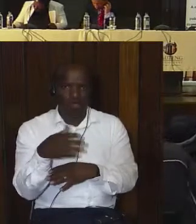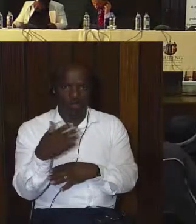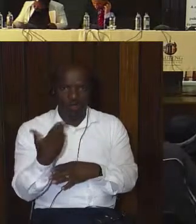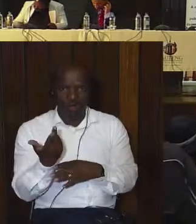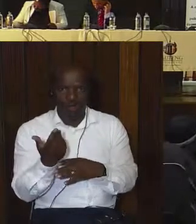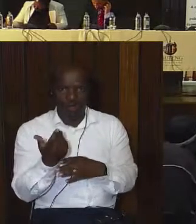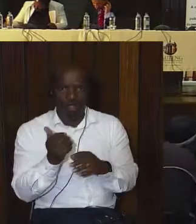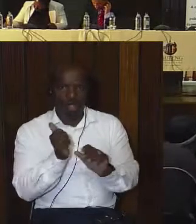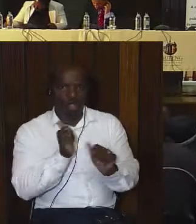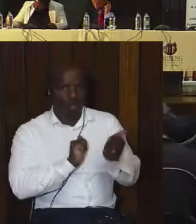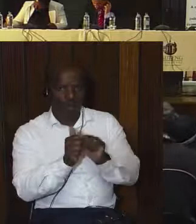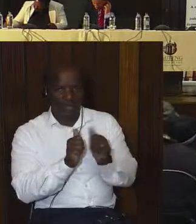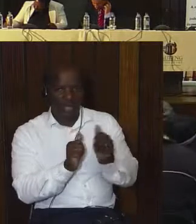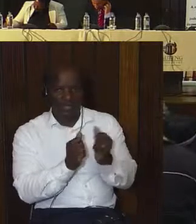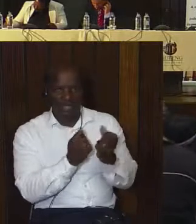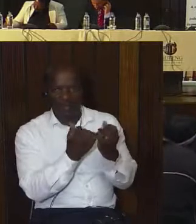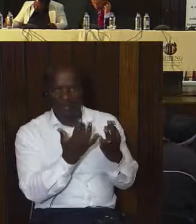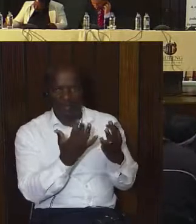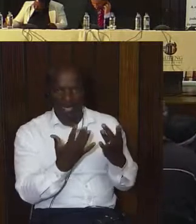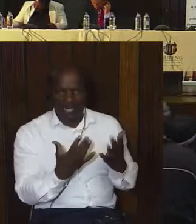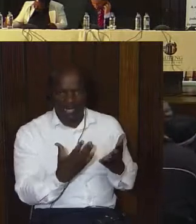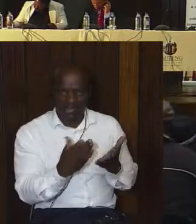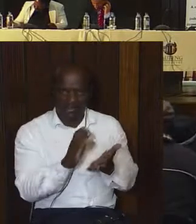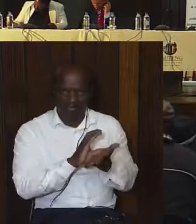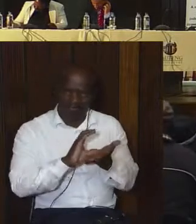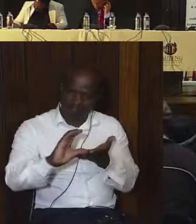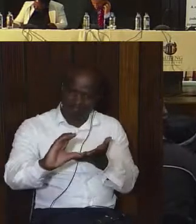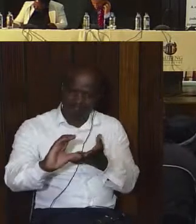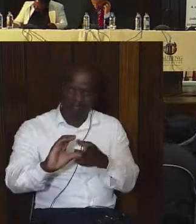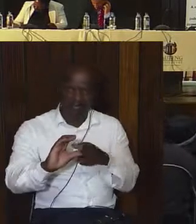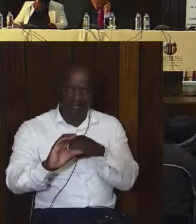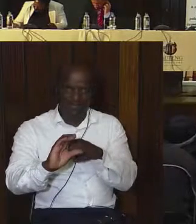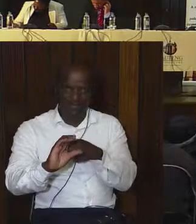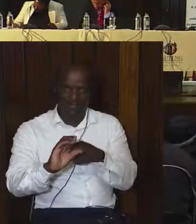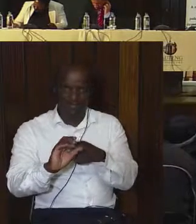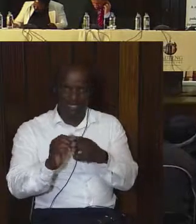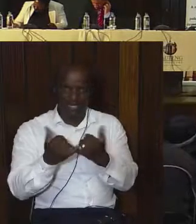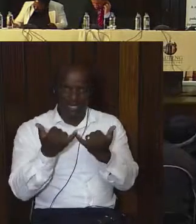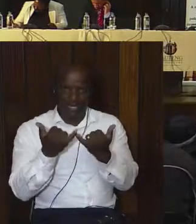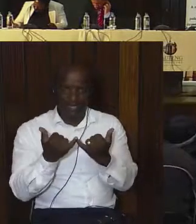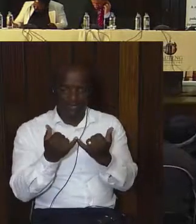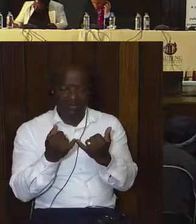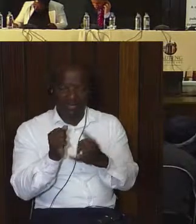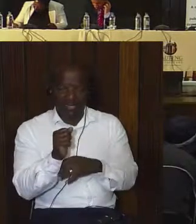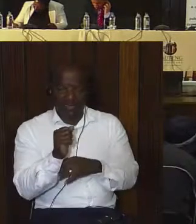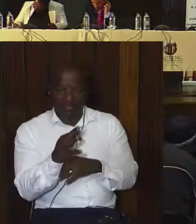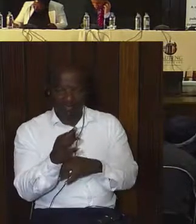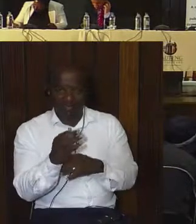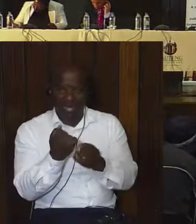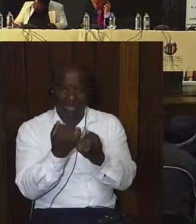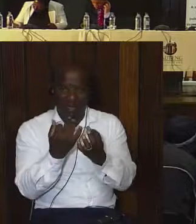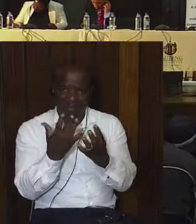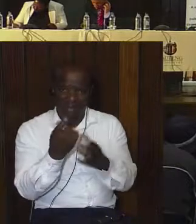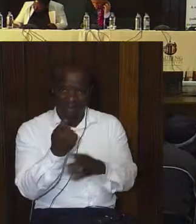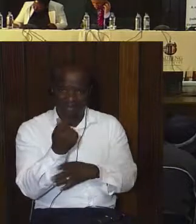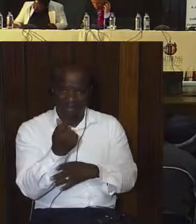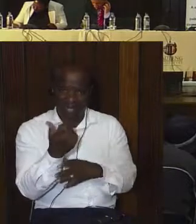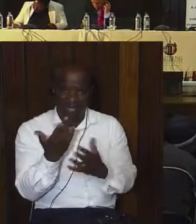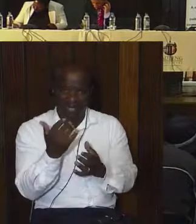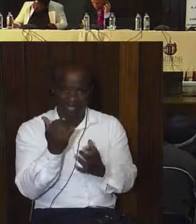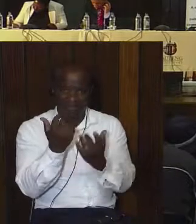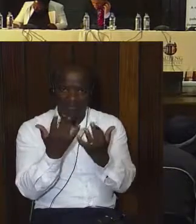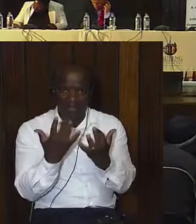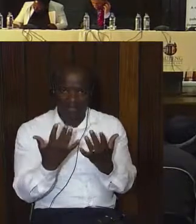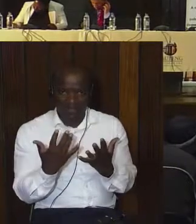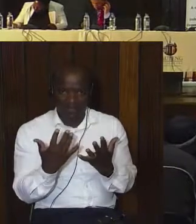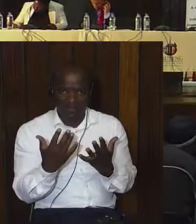operational budget to take care of it? If so, how much are we looking at? Is it part of the adjusted budget with regard